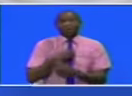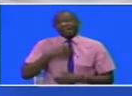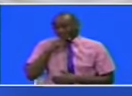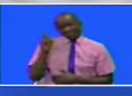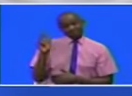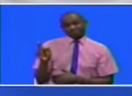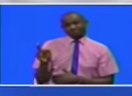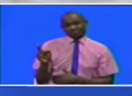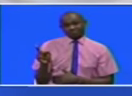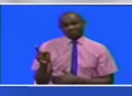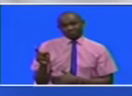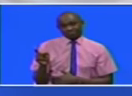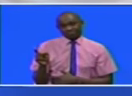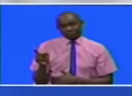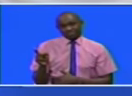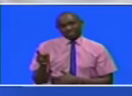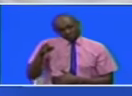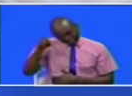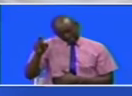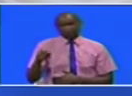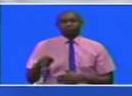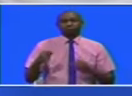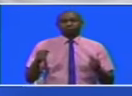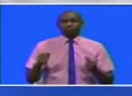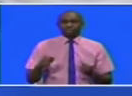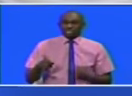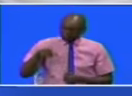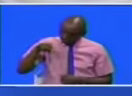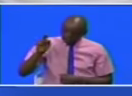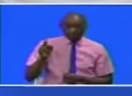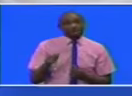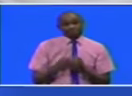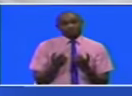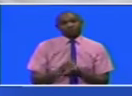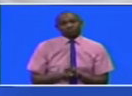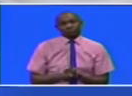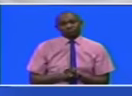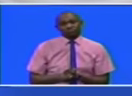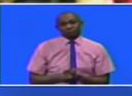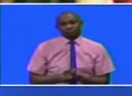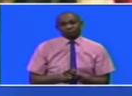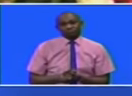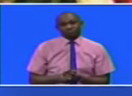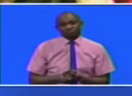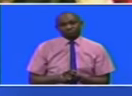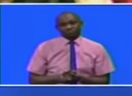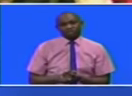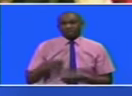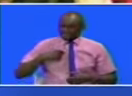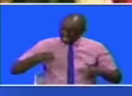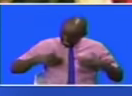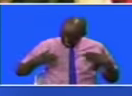grew in stature, so too did his circle of friends. I'm happy